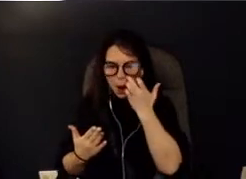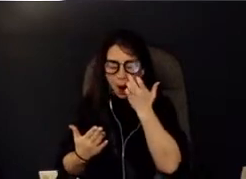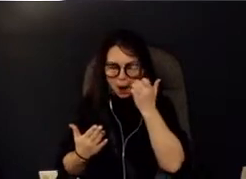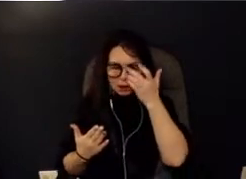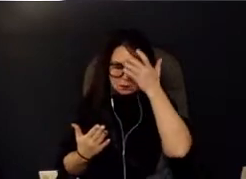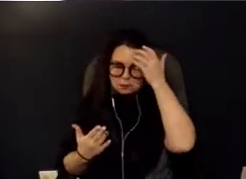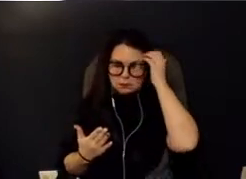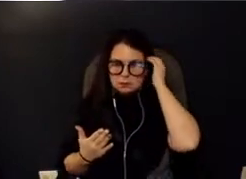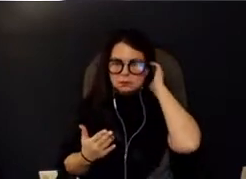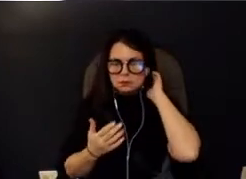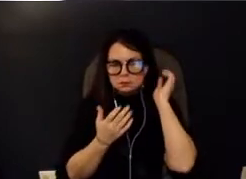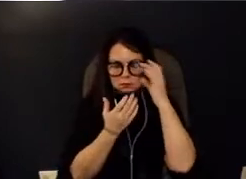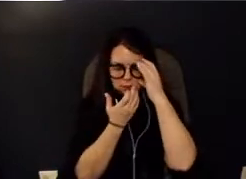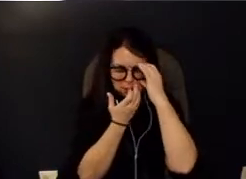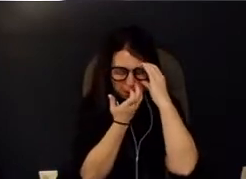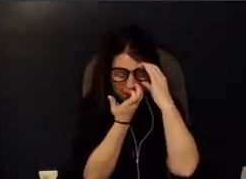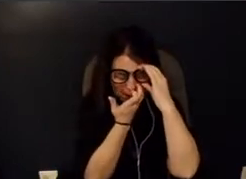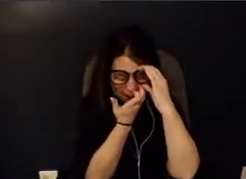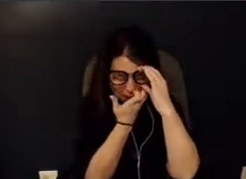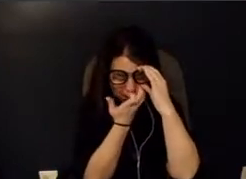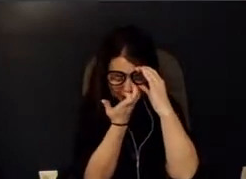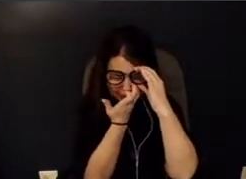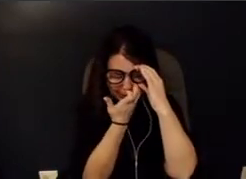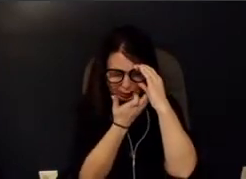Thank you, Councilmember Cunningham.